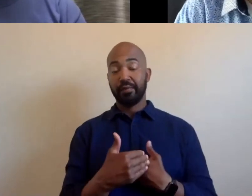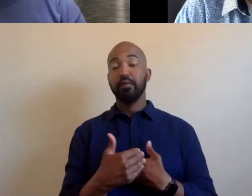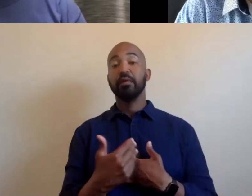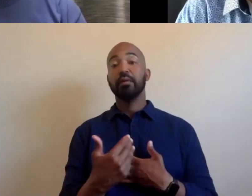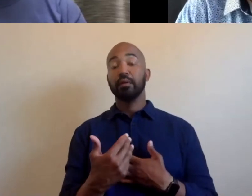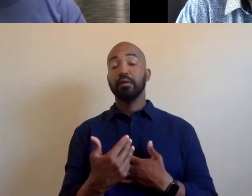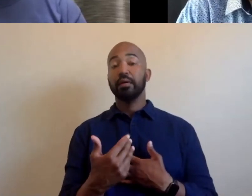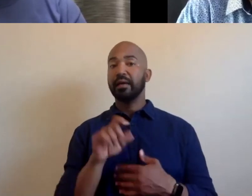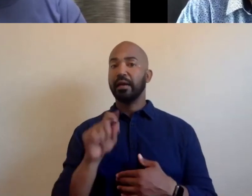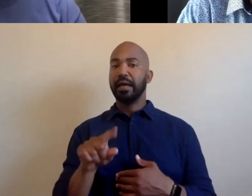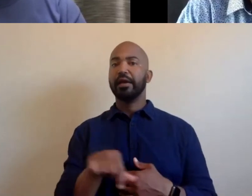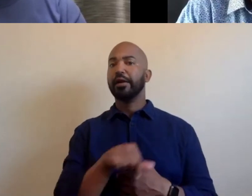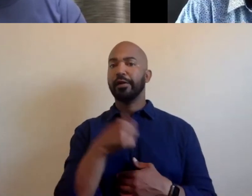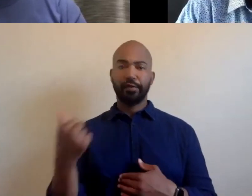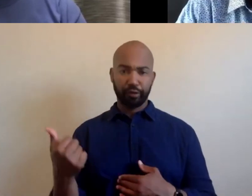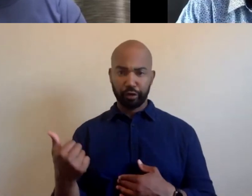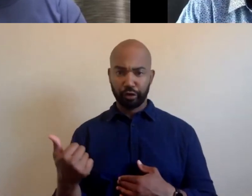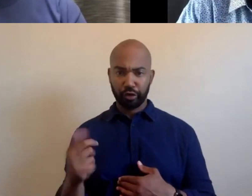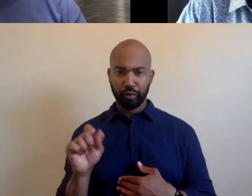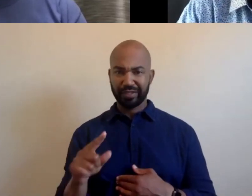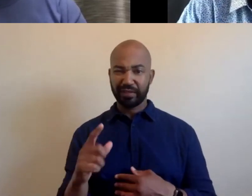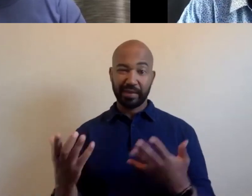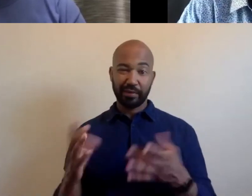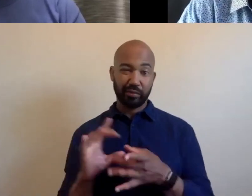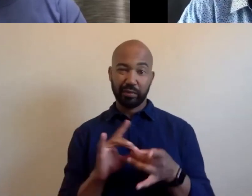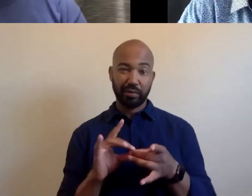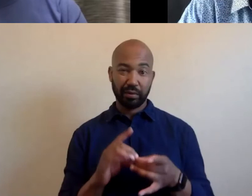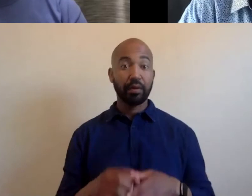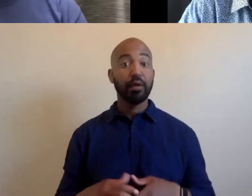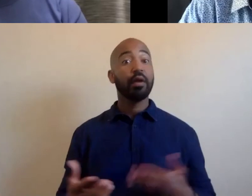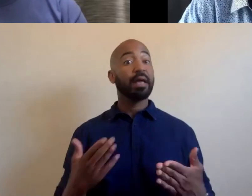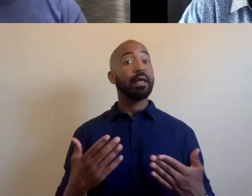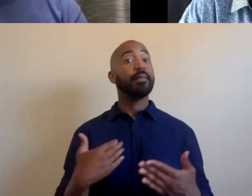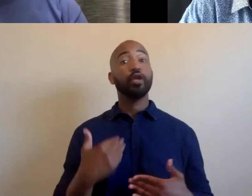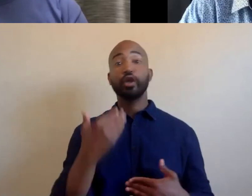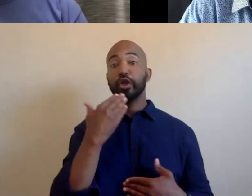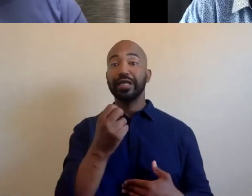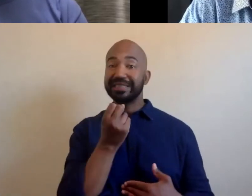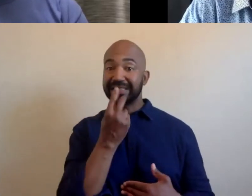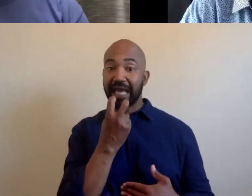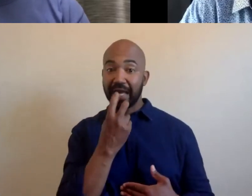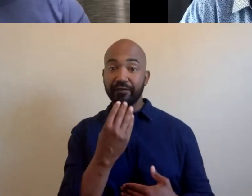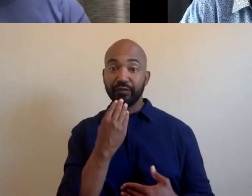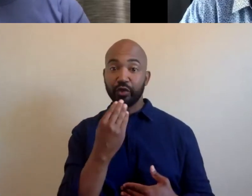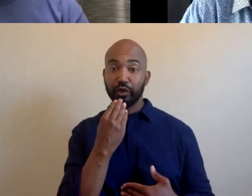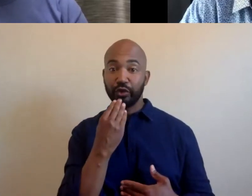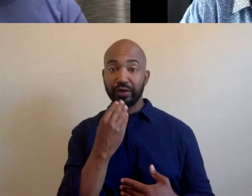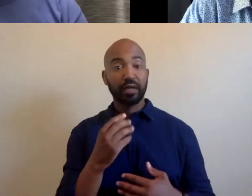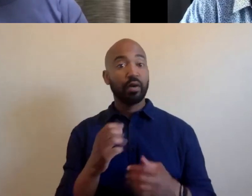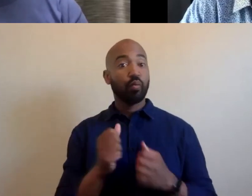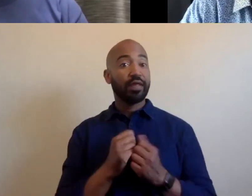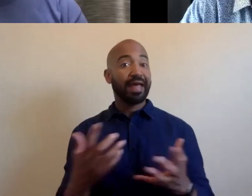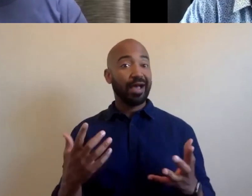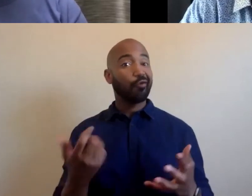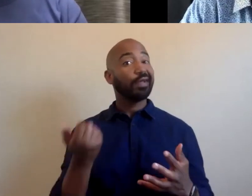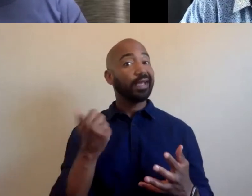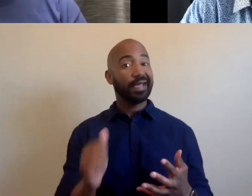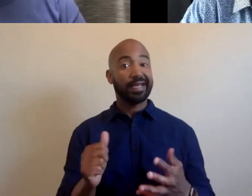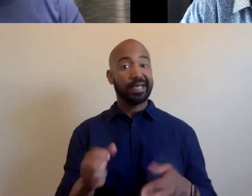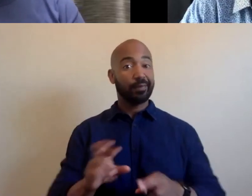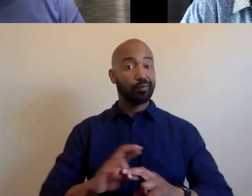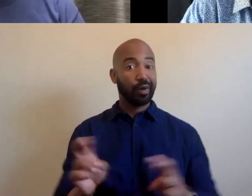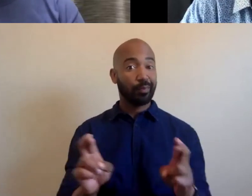there any good, healthy snack foods that can be eaten with no preparation and don't spoil? That's a great question.